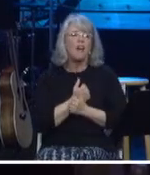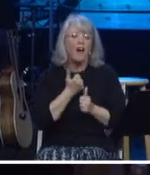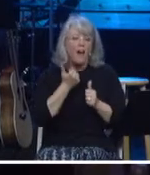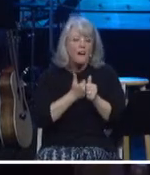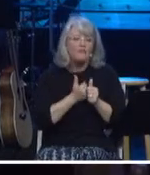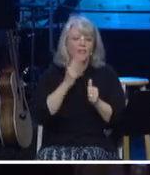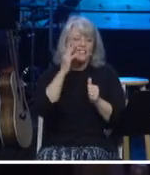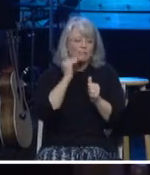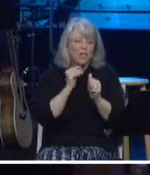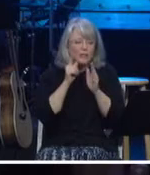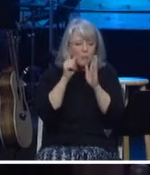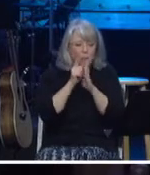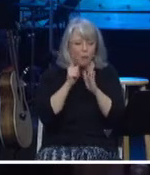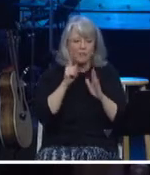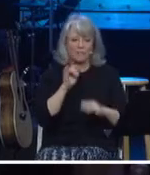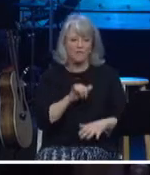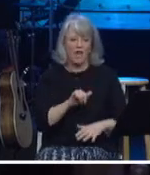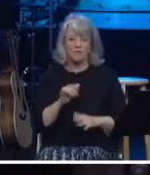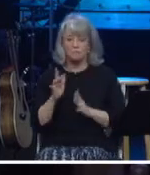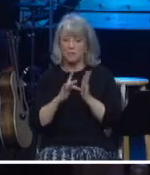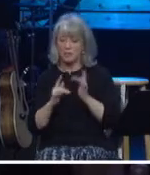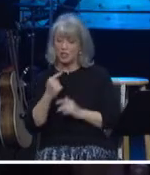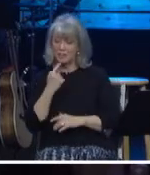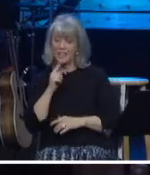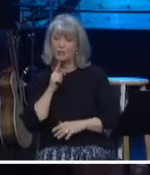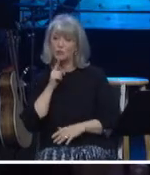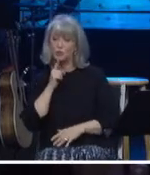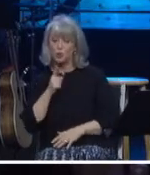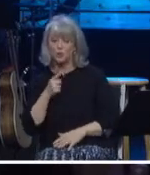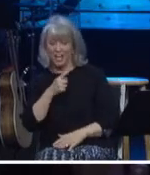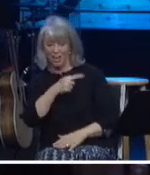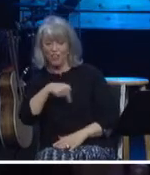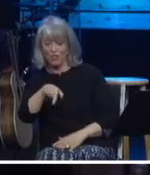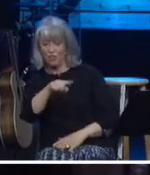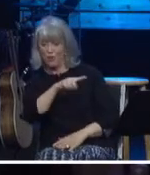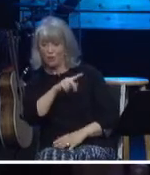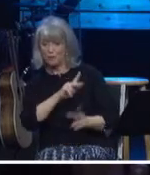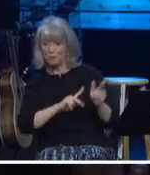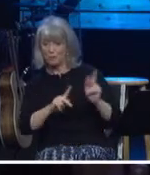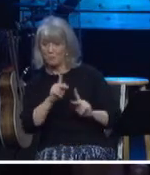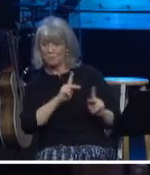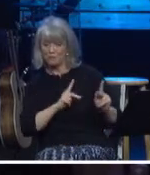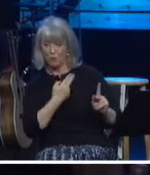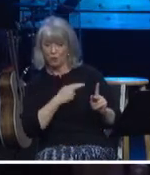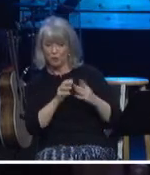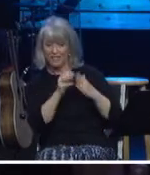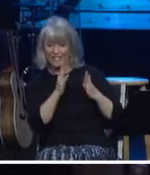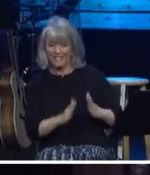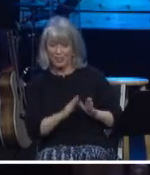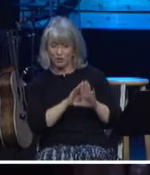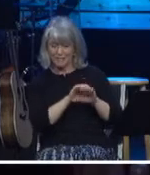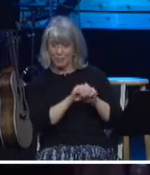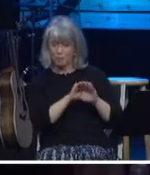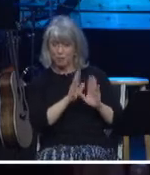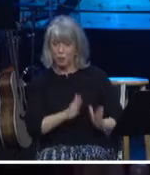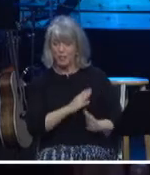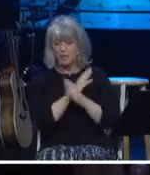But Jesus has a striking warning. He says this, "Truly I say to you, they, those leaders, those